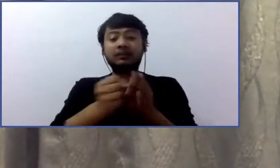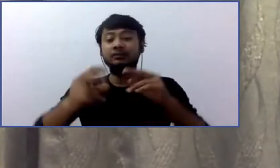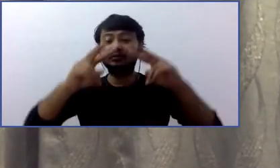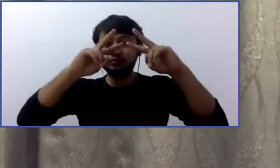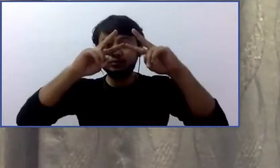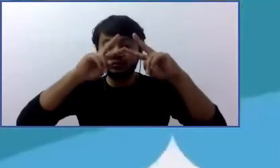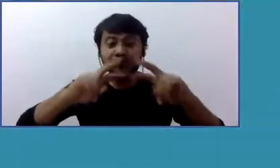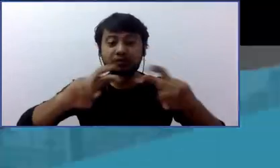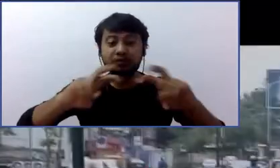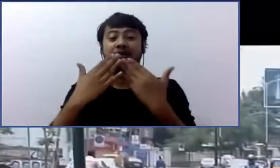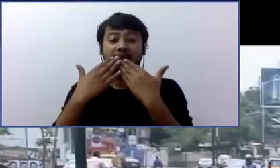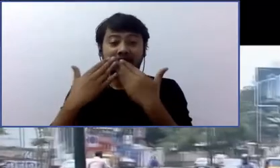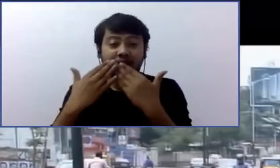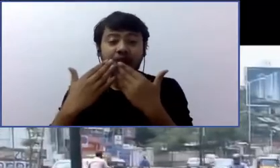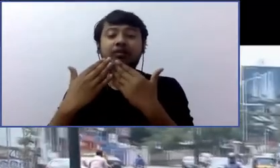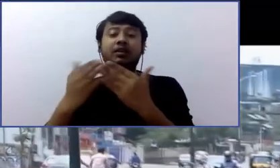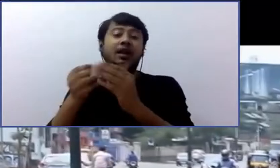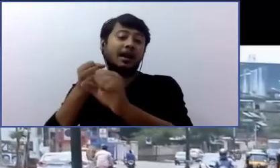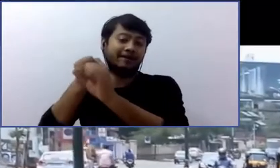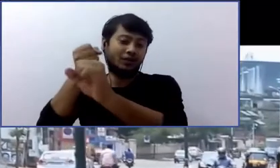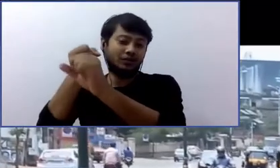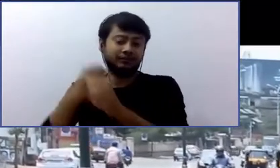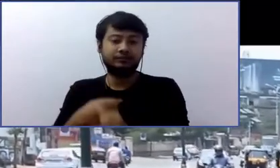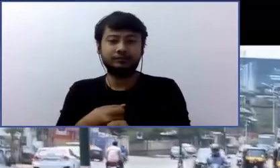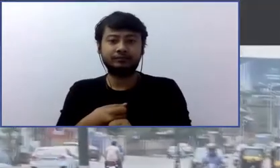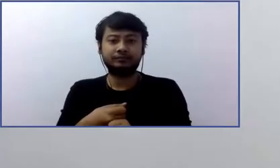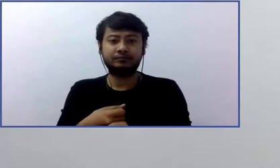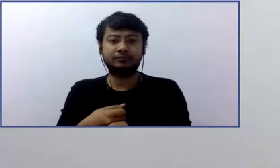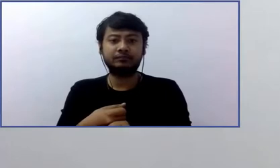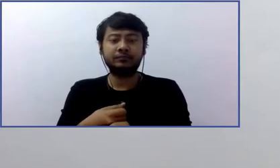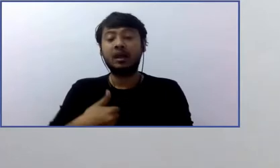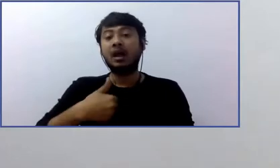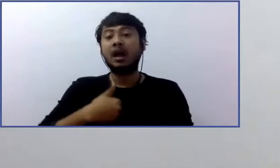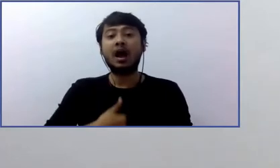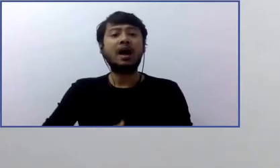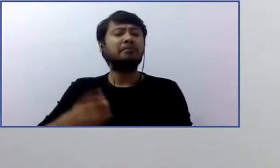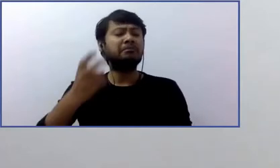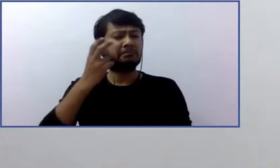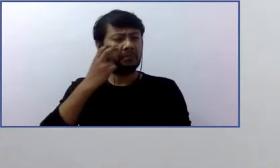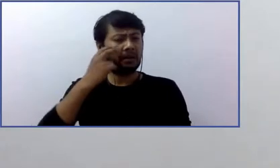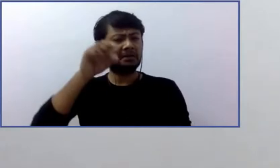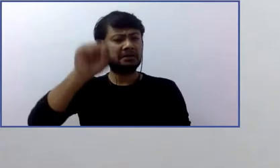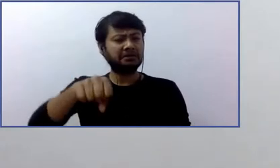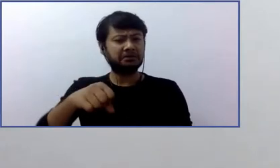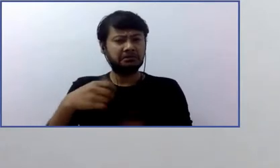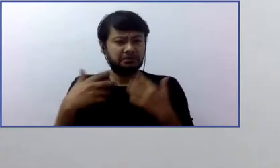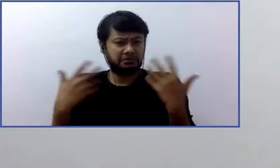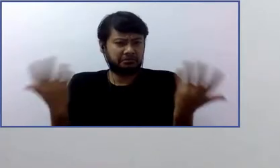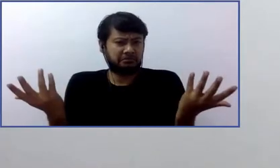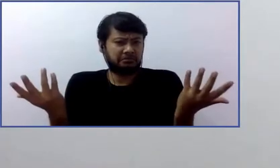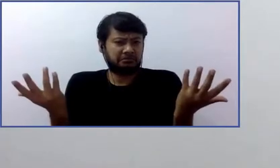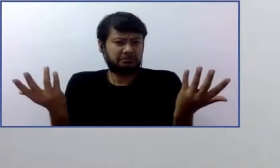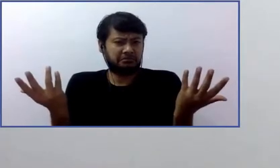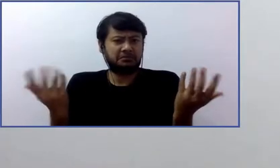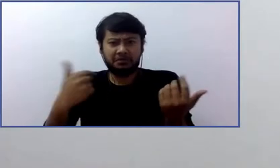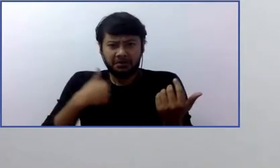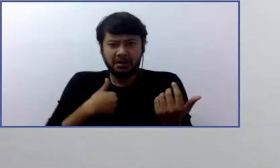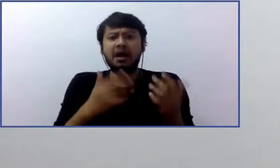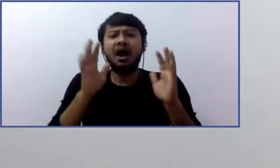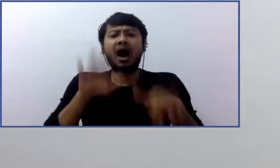our primary tools. I'm blind, so what? I have many other